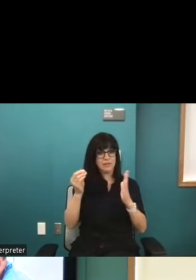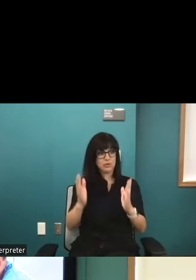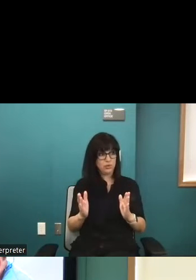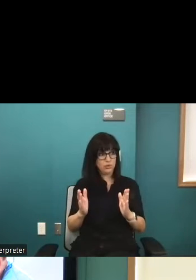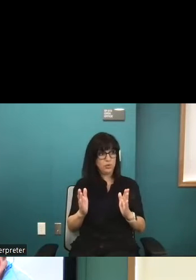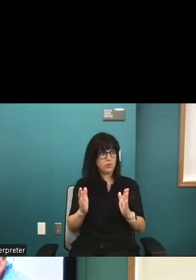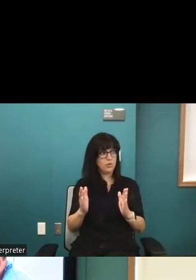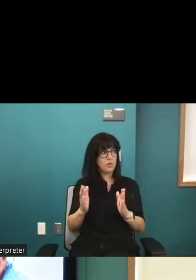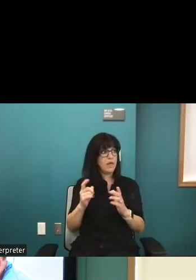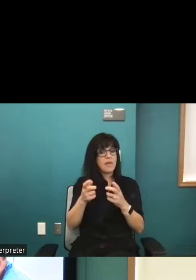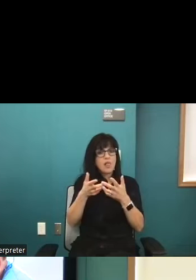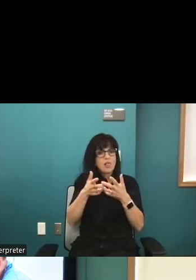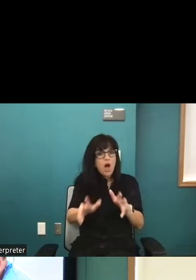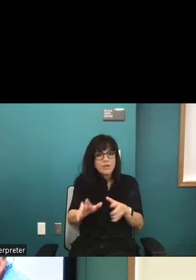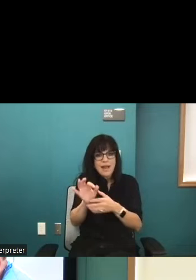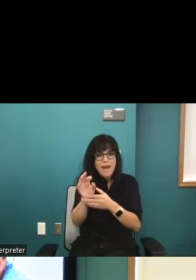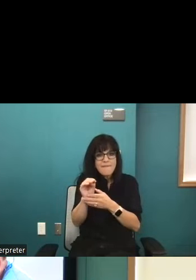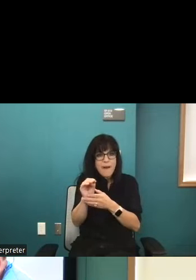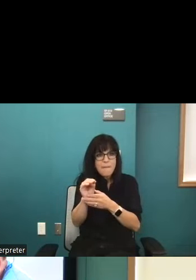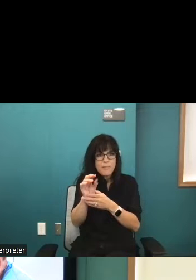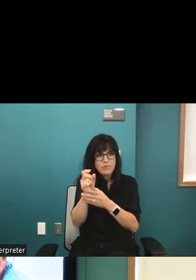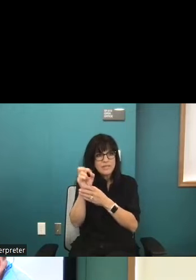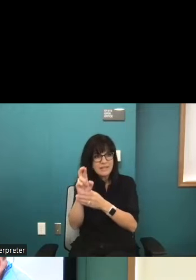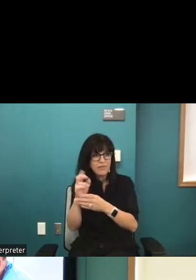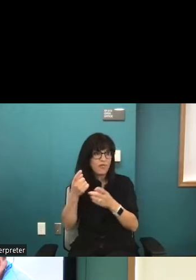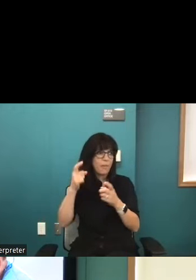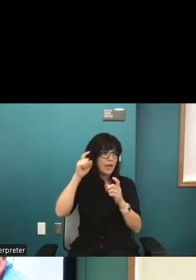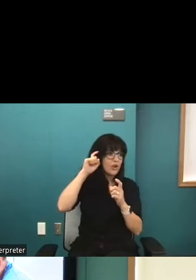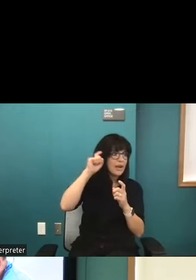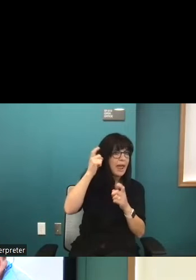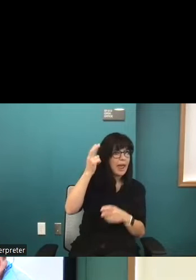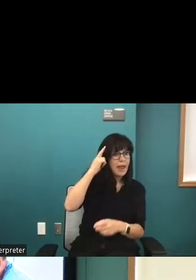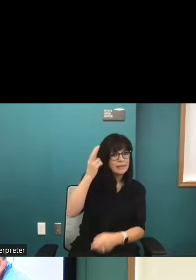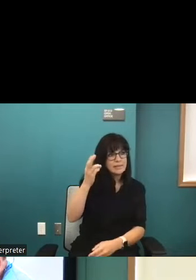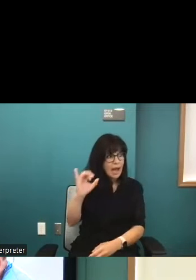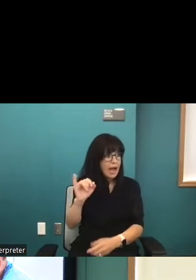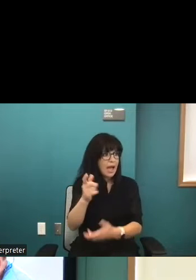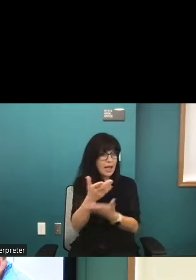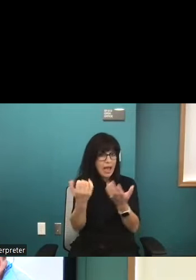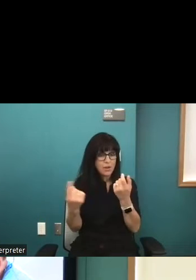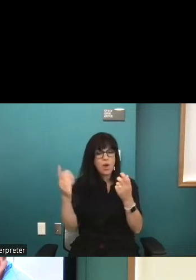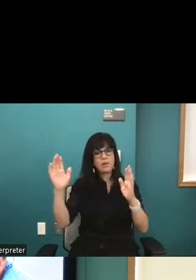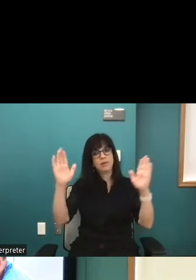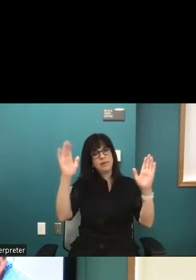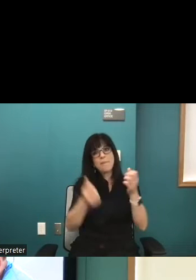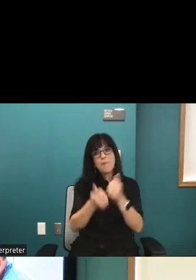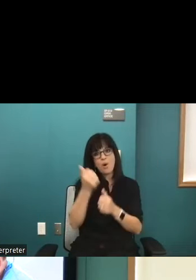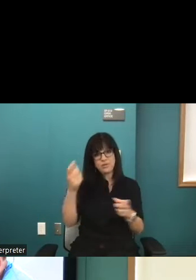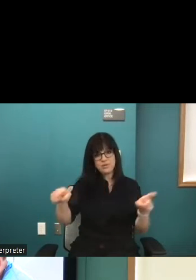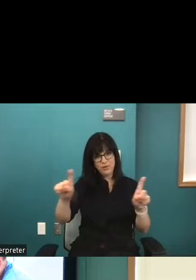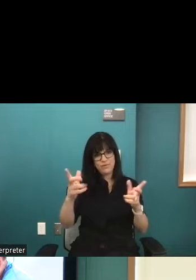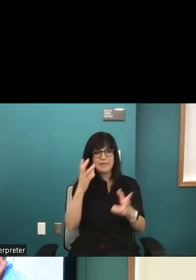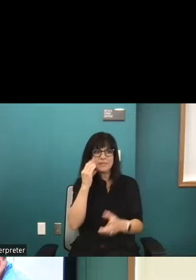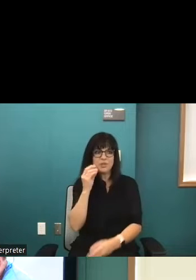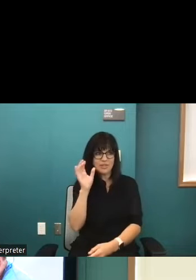who has lost a little FM receiver off a hearing aid or a cochlear implant processor? Yeah, probably pretty much most